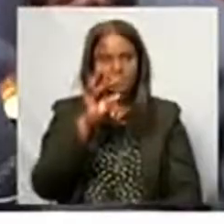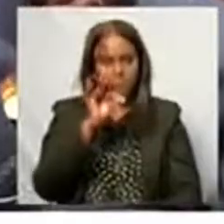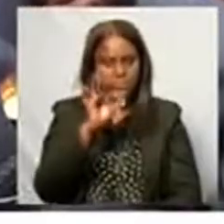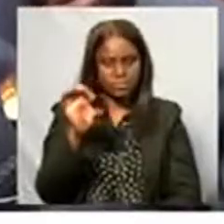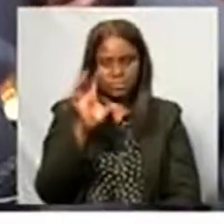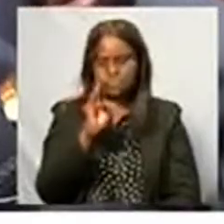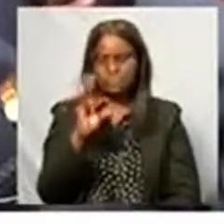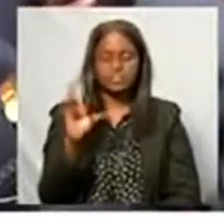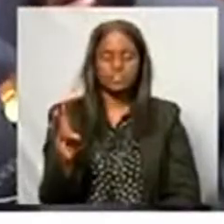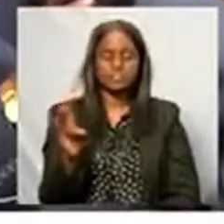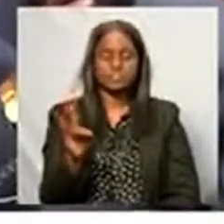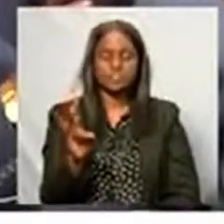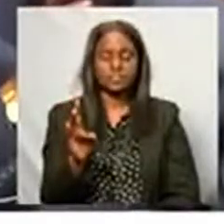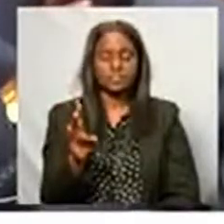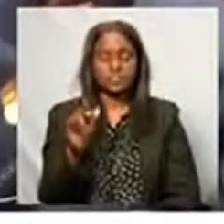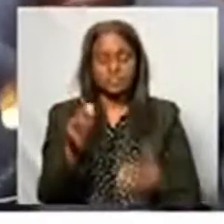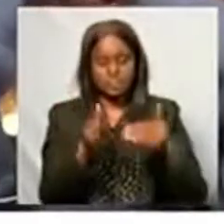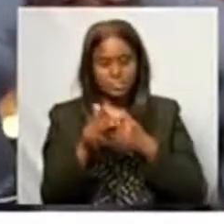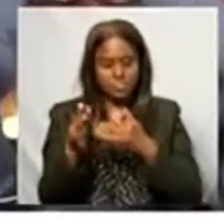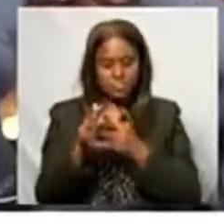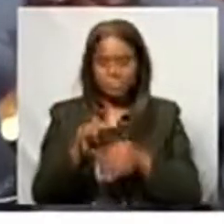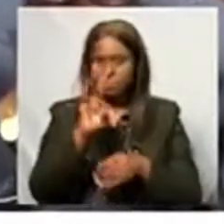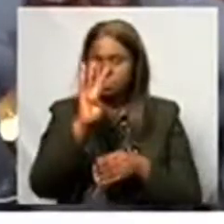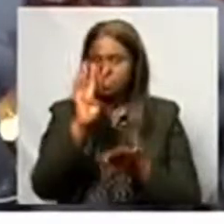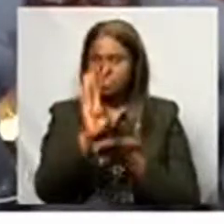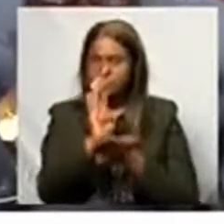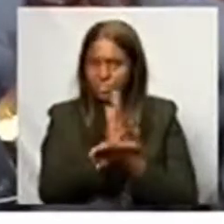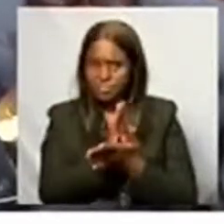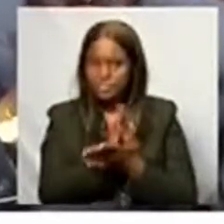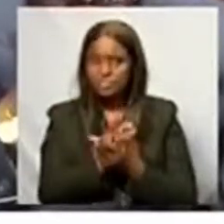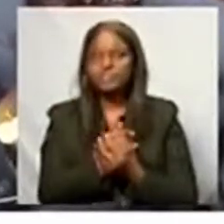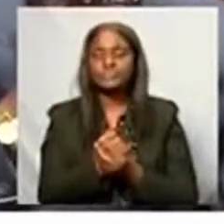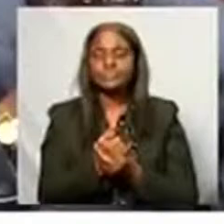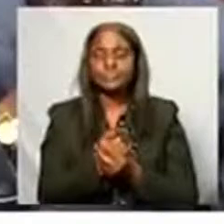362,199,777 against 4 billion.